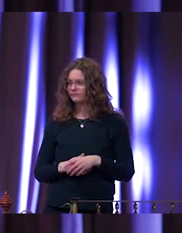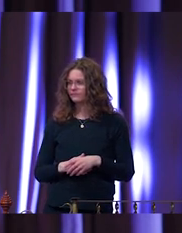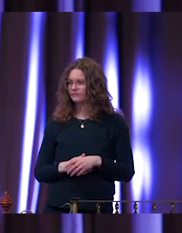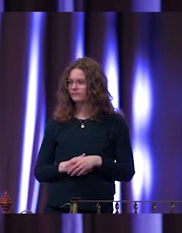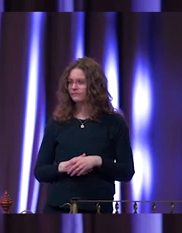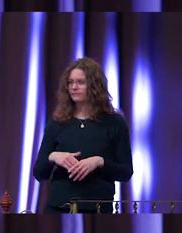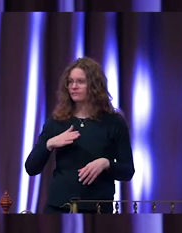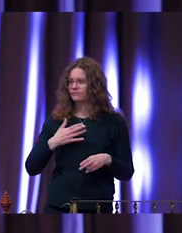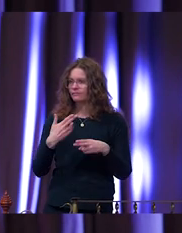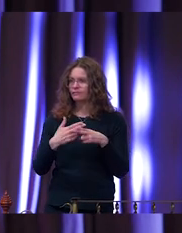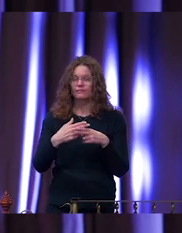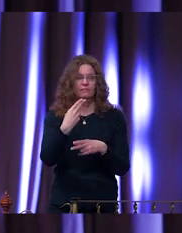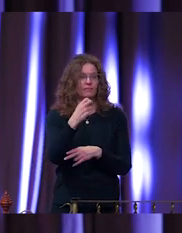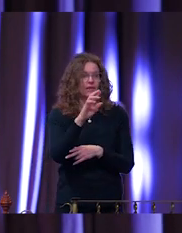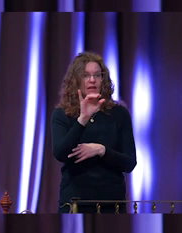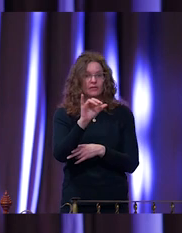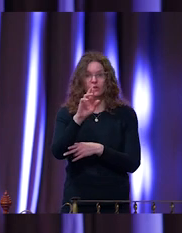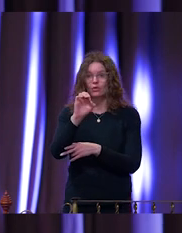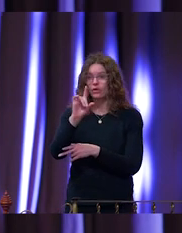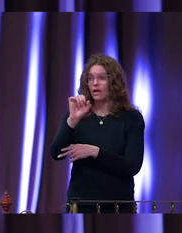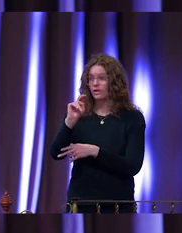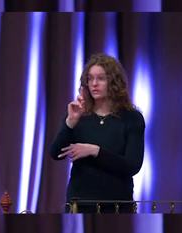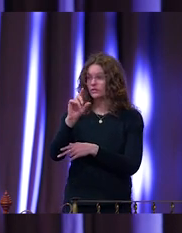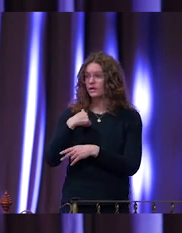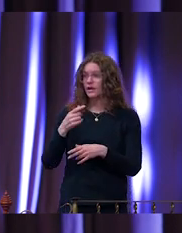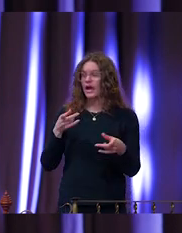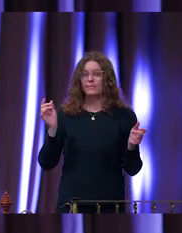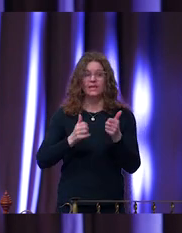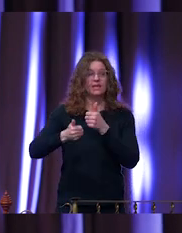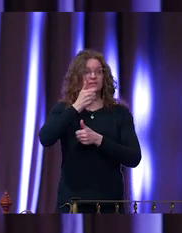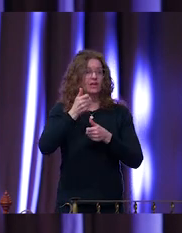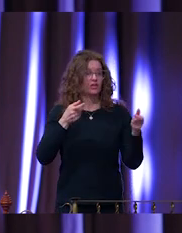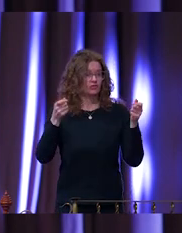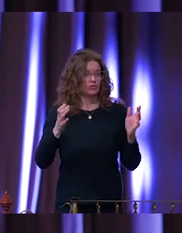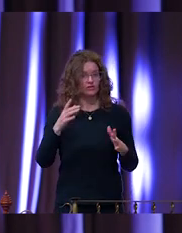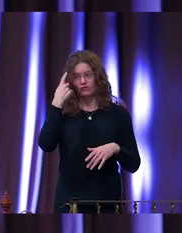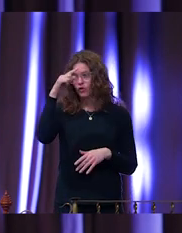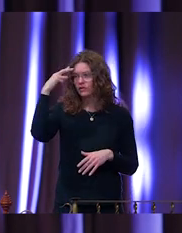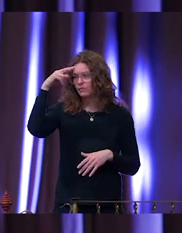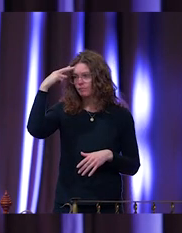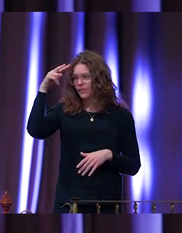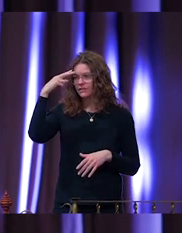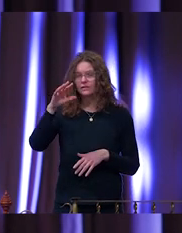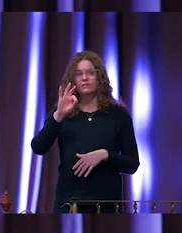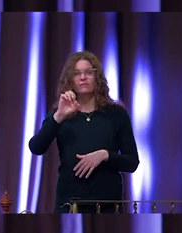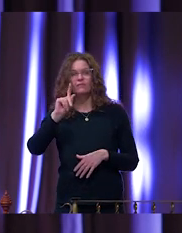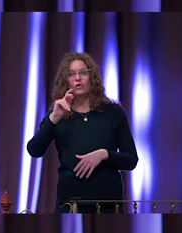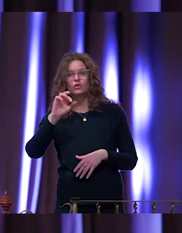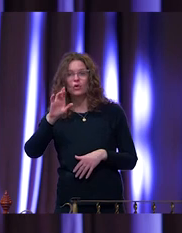My name is Henry Roa. I'm the executive director of the Mexican Folkloric Dance Company of